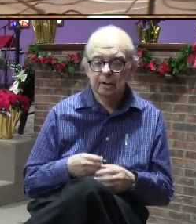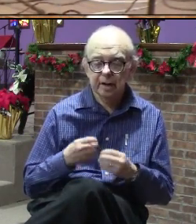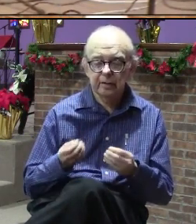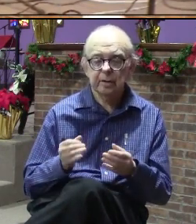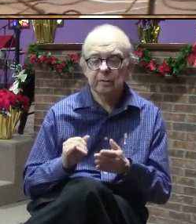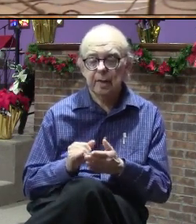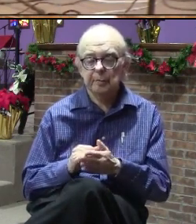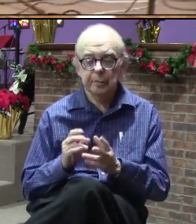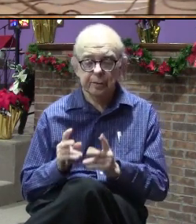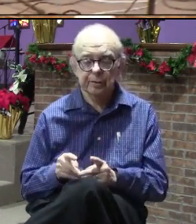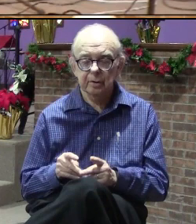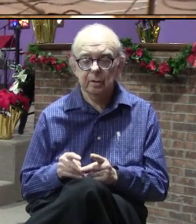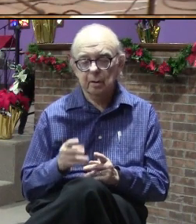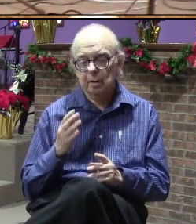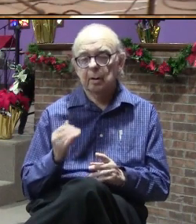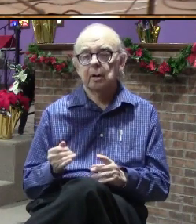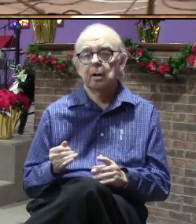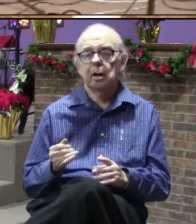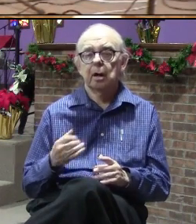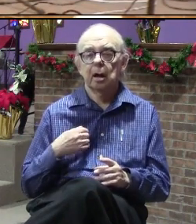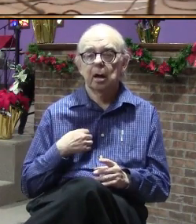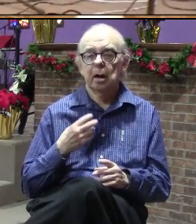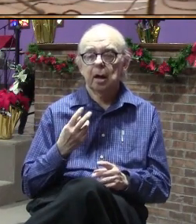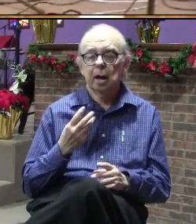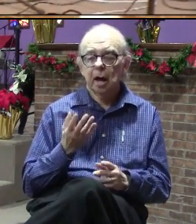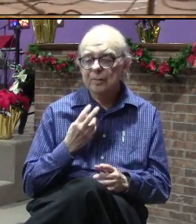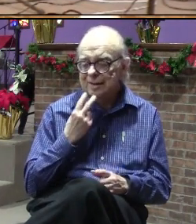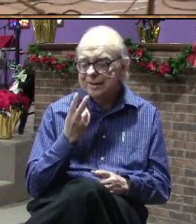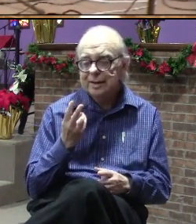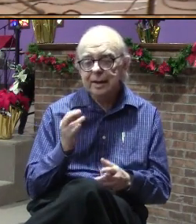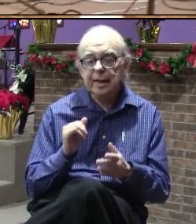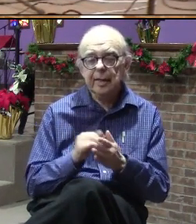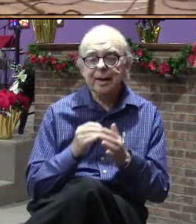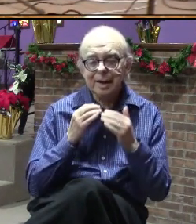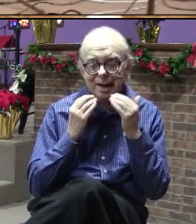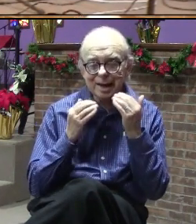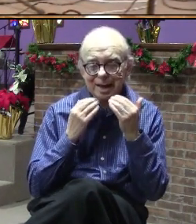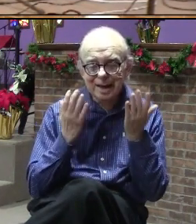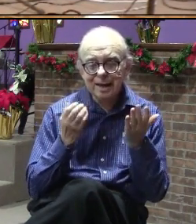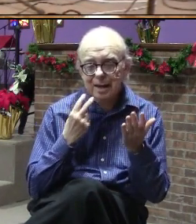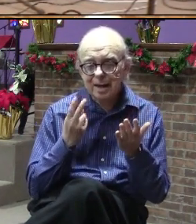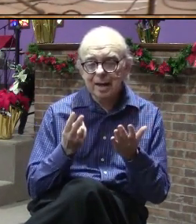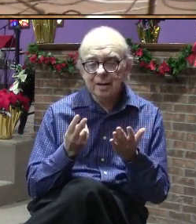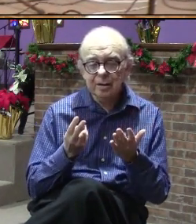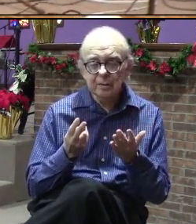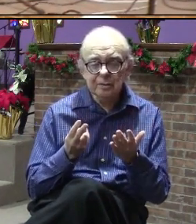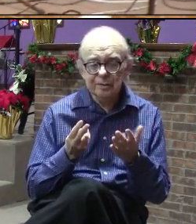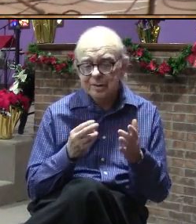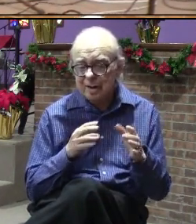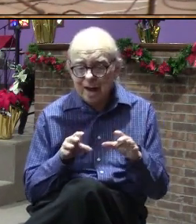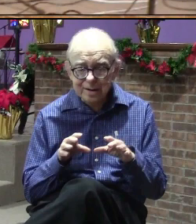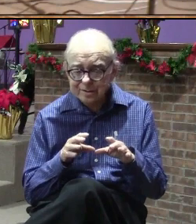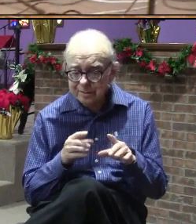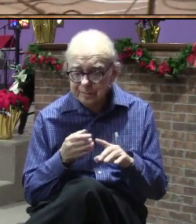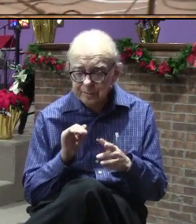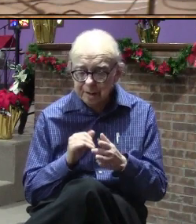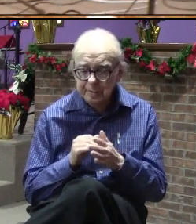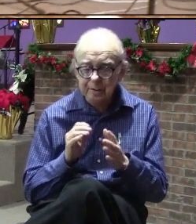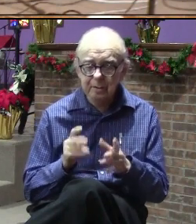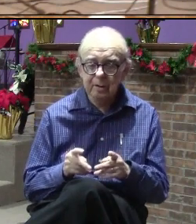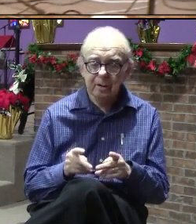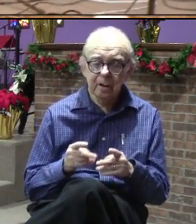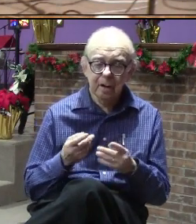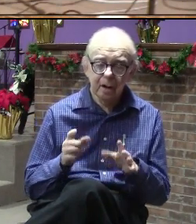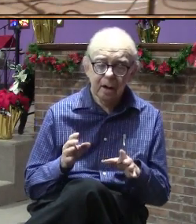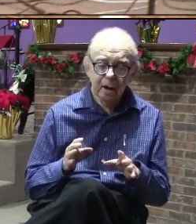them, because I want to see the smile. I want to see the reaction. I don't